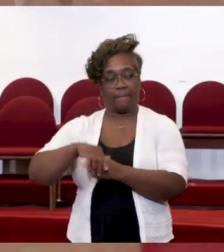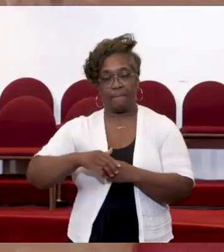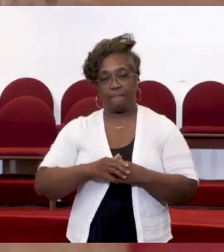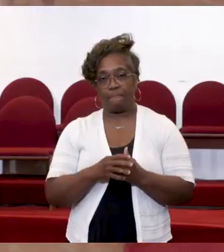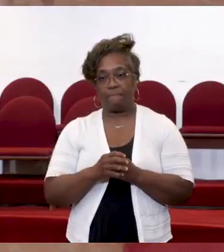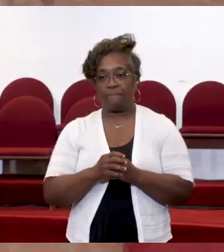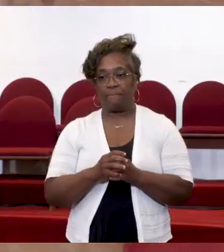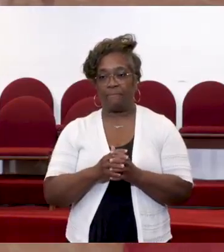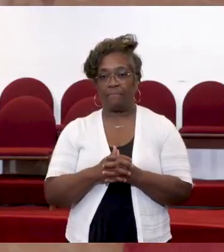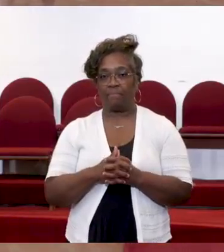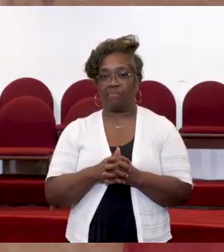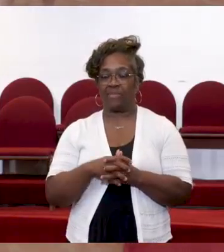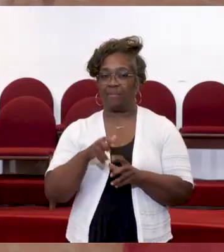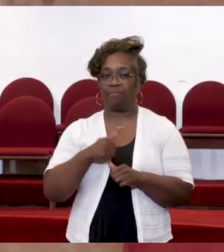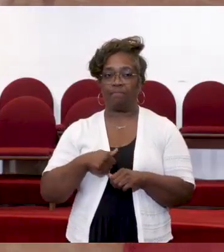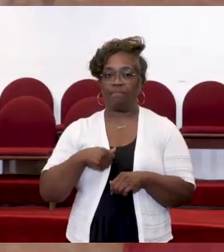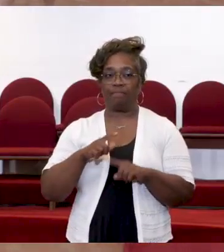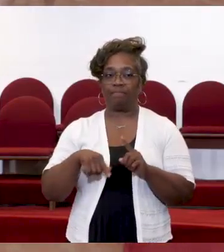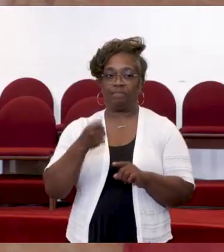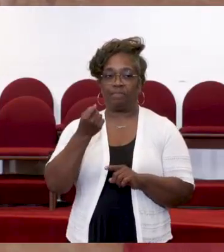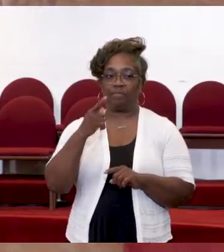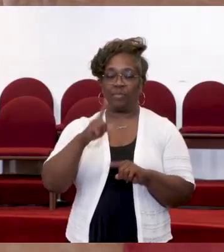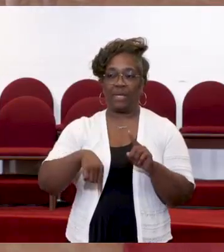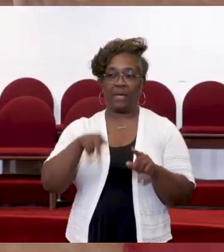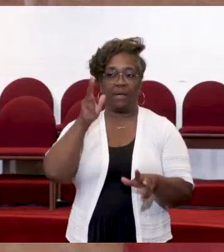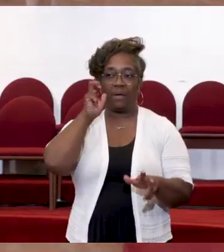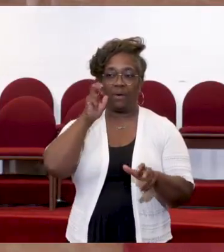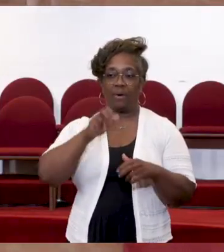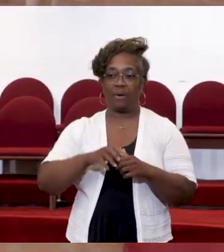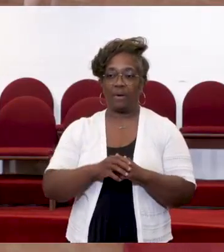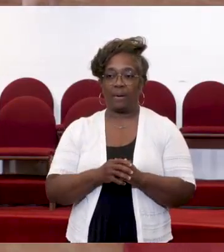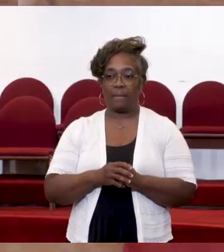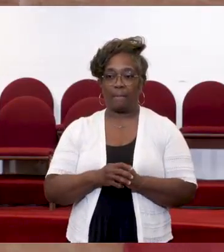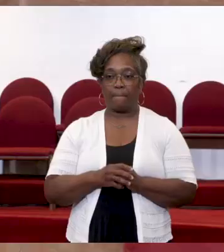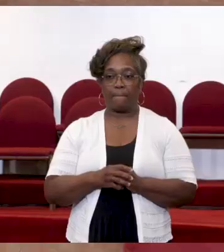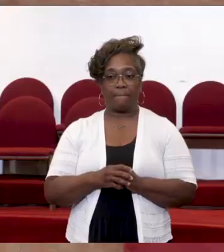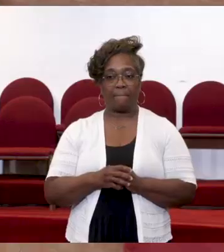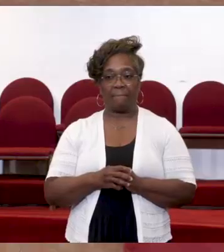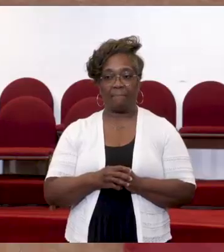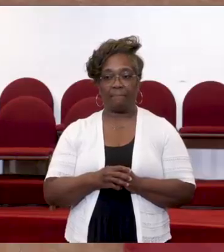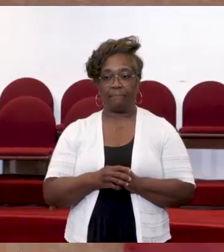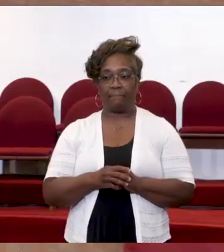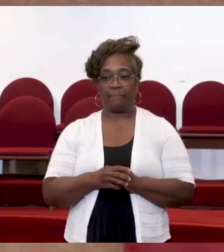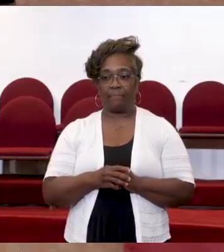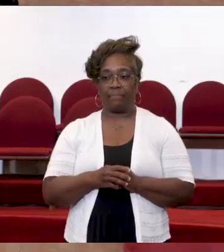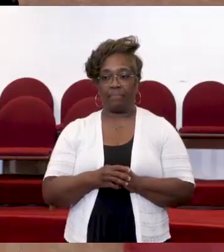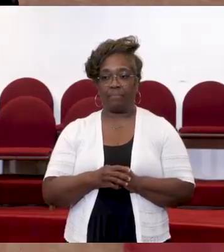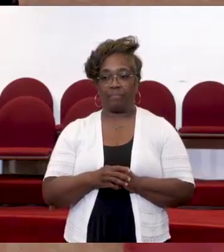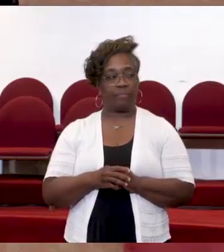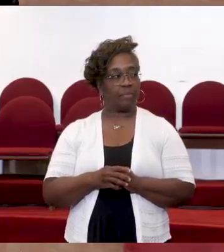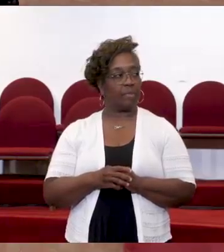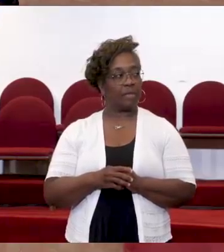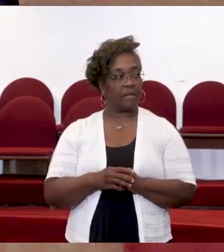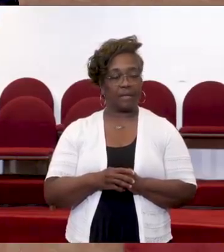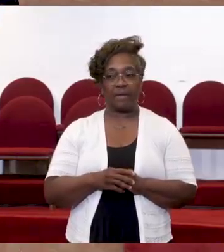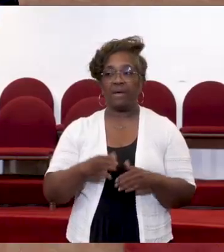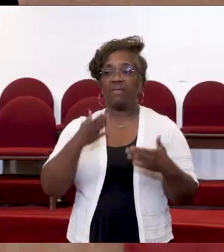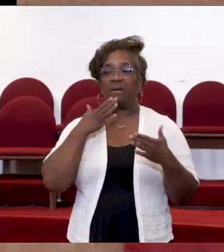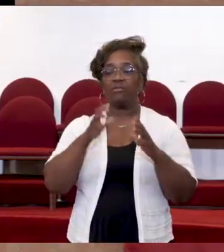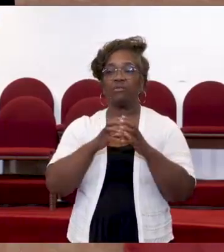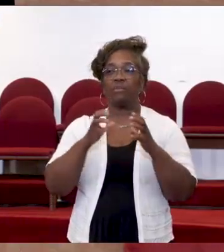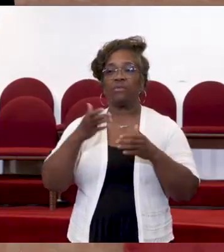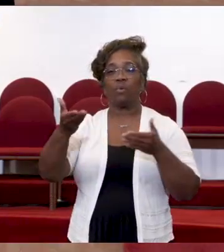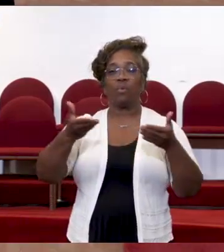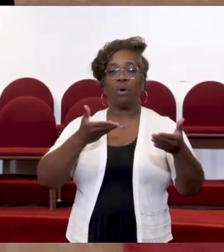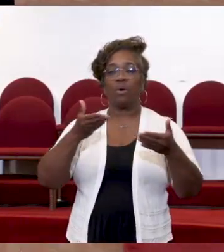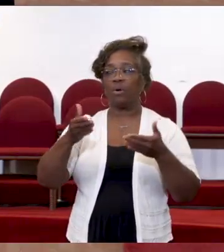it, since it is your house, and bring greetings, and then I'll go. Thank you so much. Again, welcome everyone to